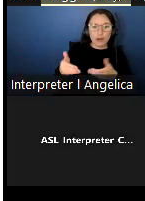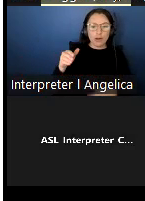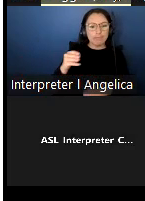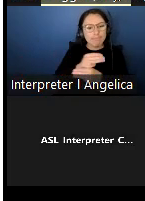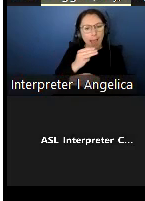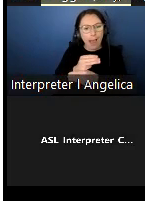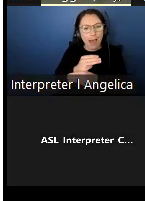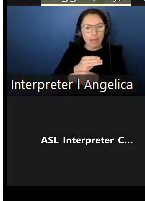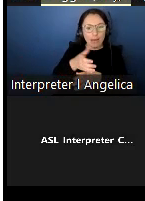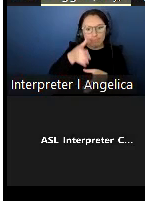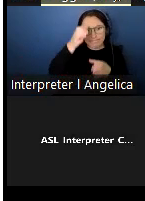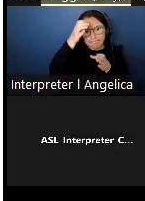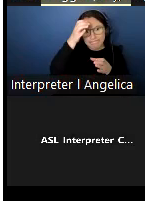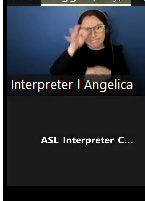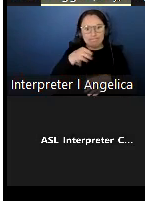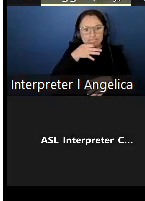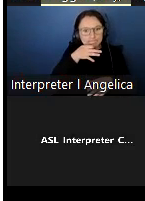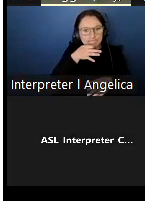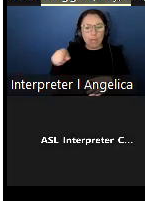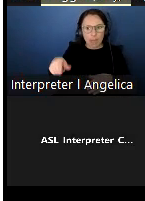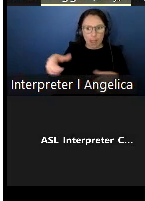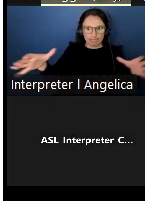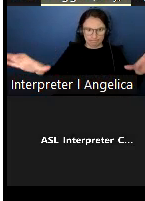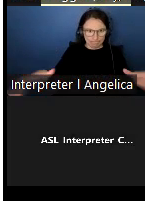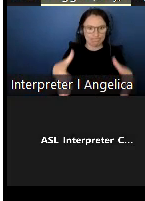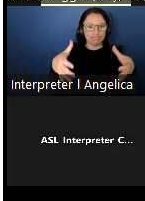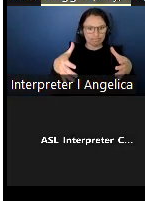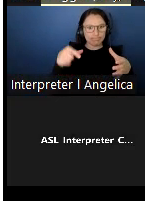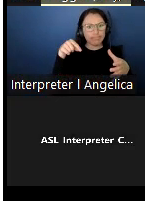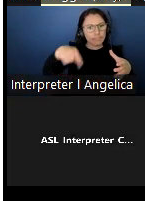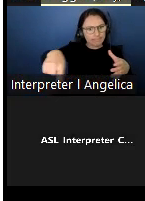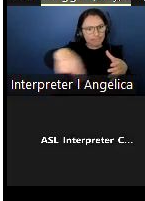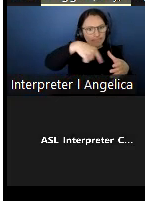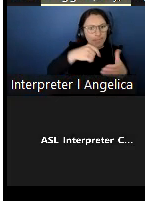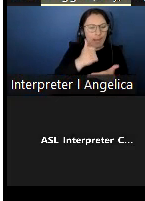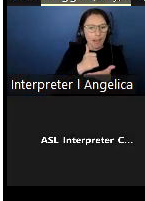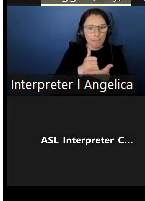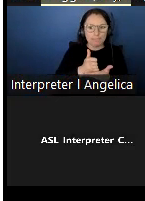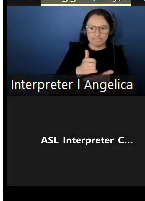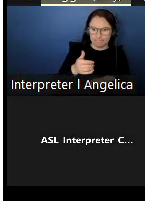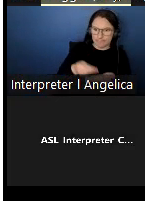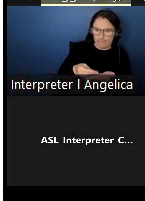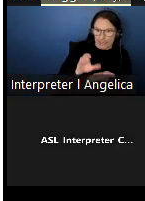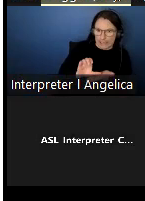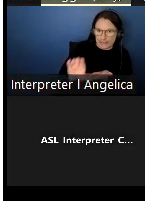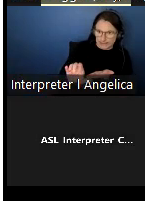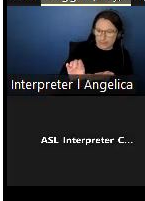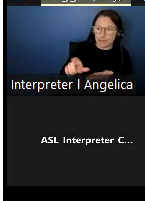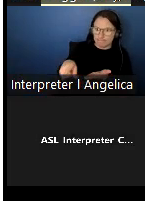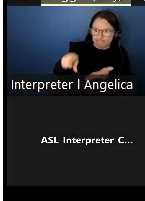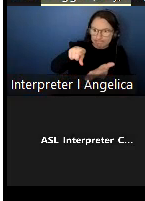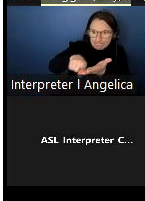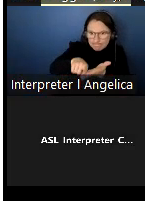contracted. They got them to come together on this project, and they helped finance them doing this actual